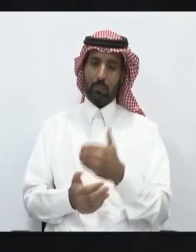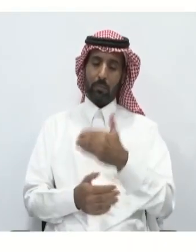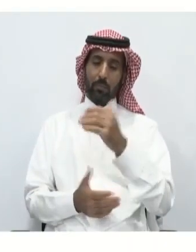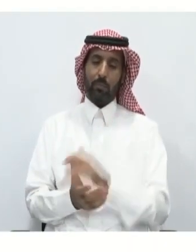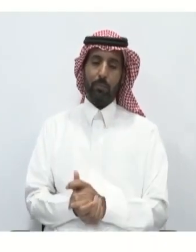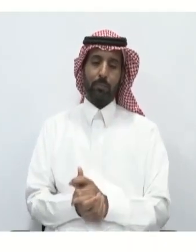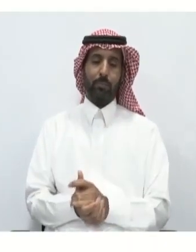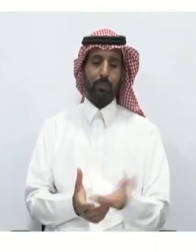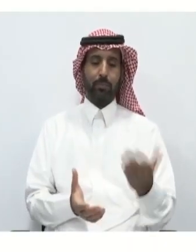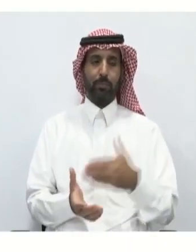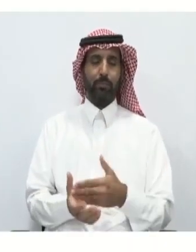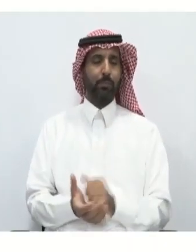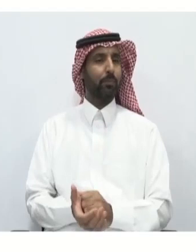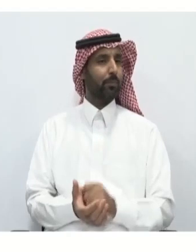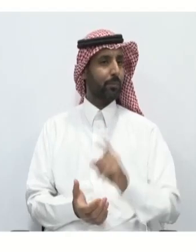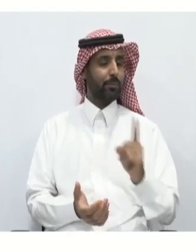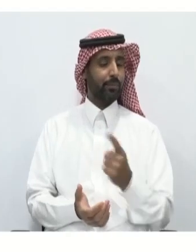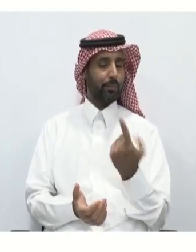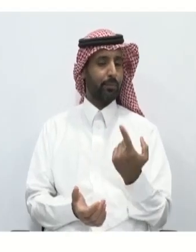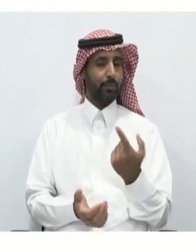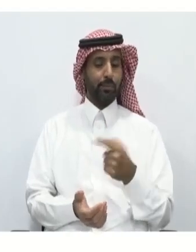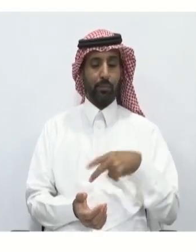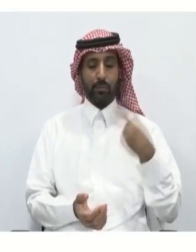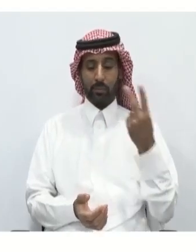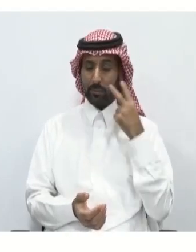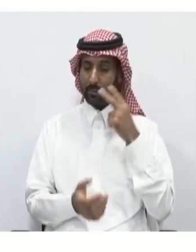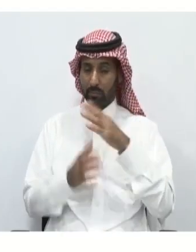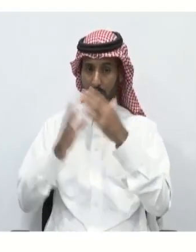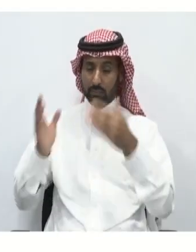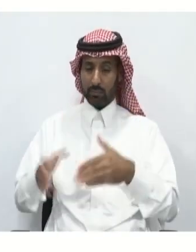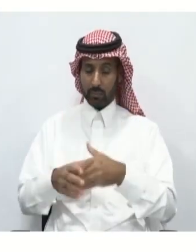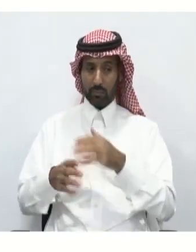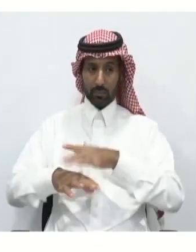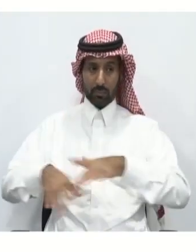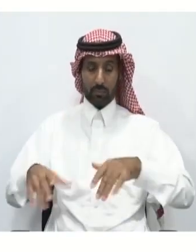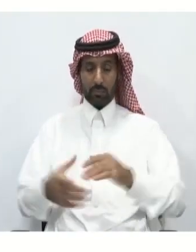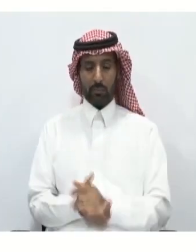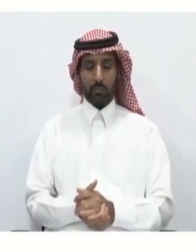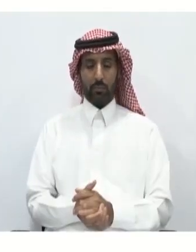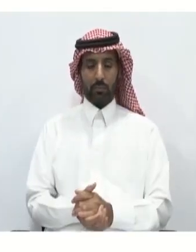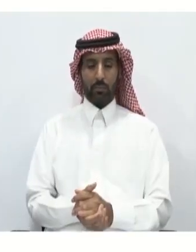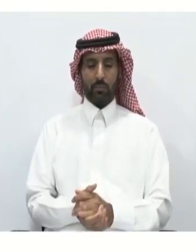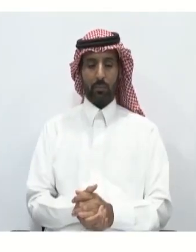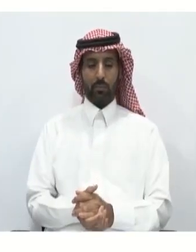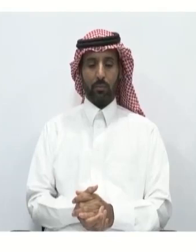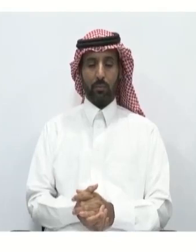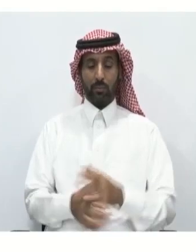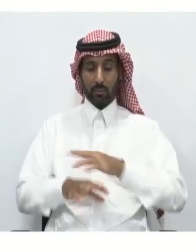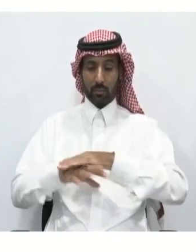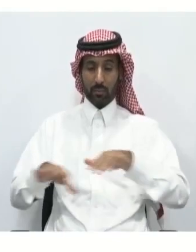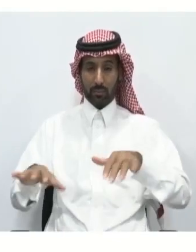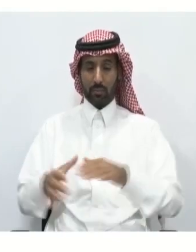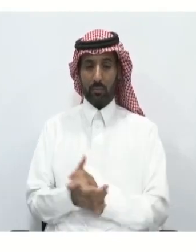eco-friendly. Again, what are two of the eco-friendly design features mentioned? What are the